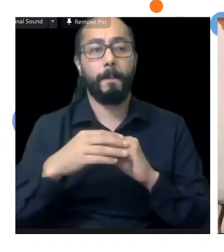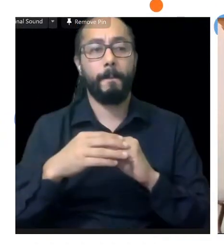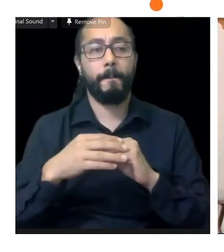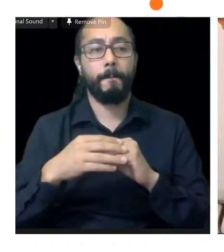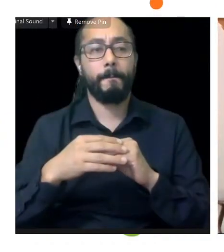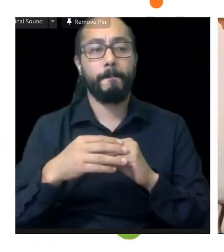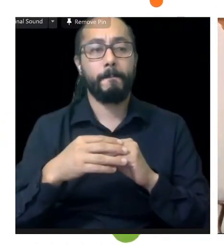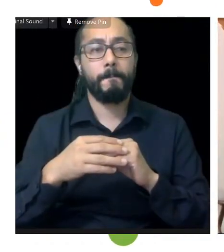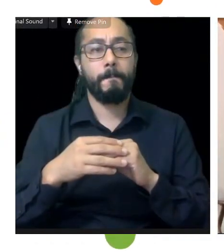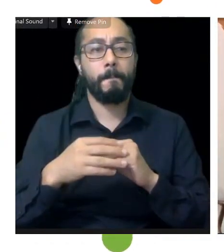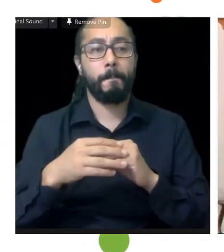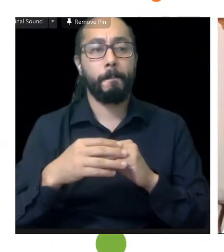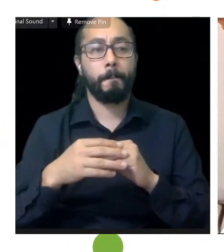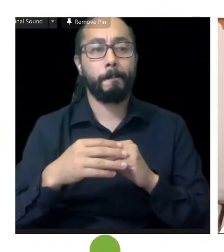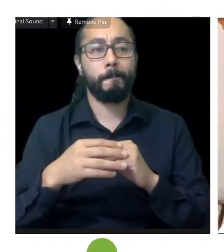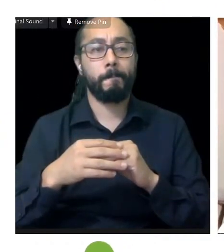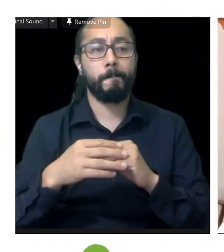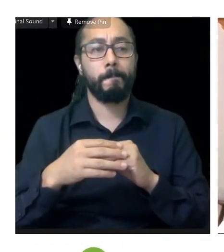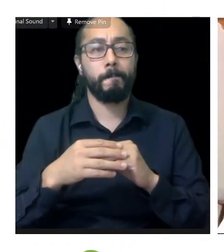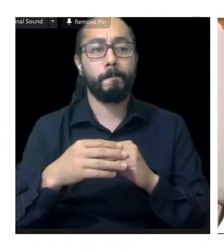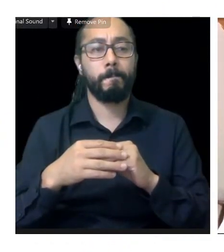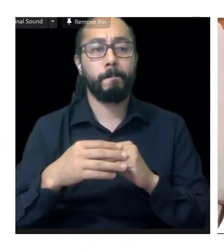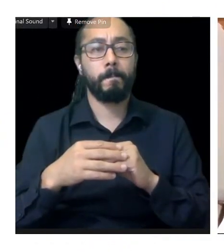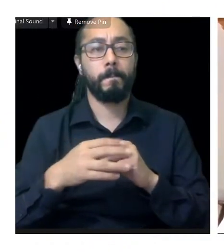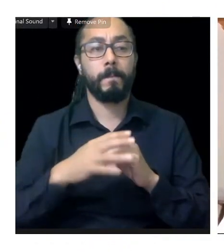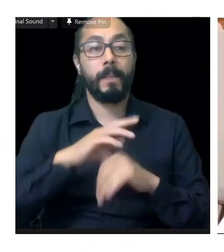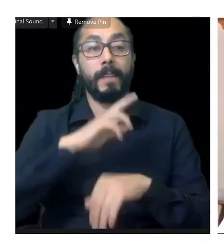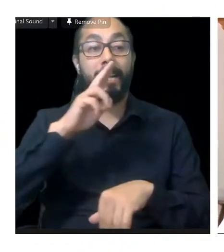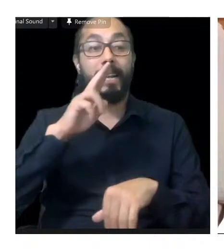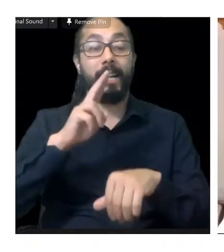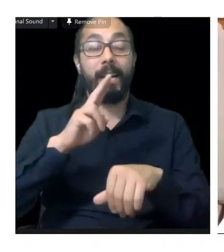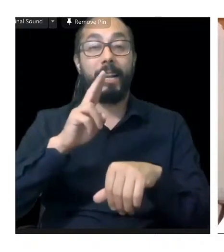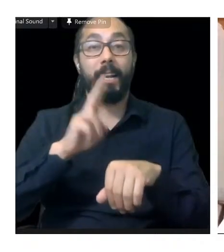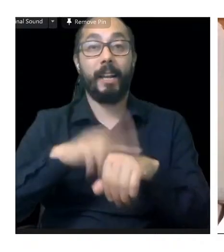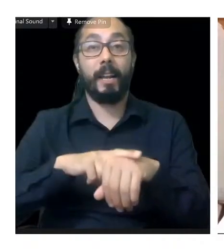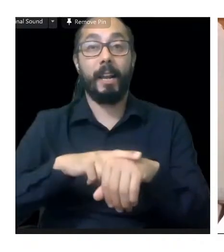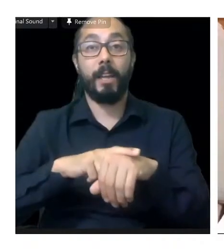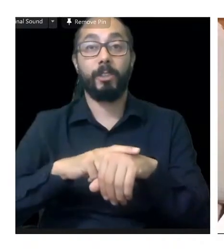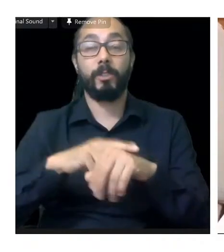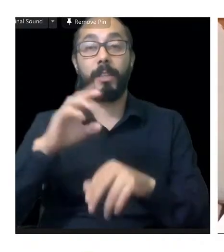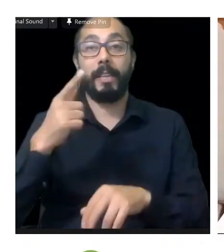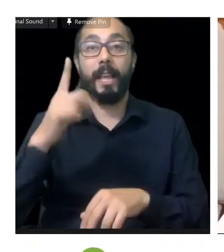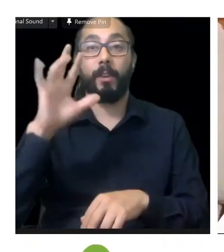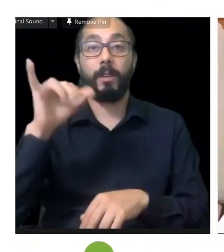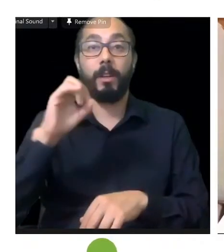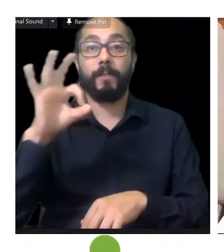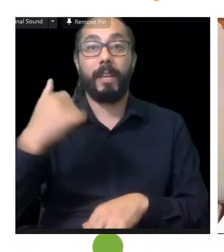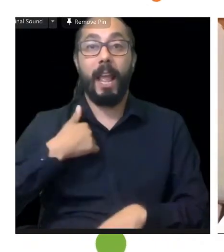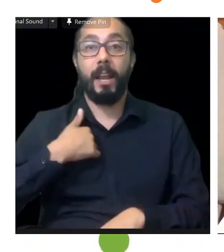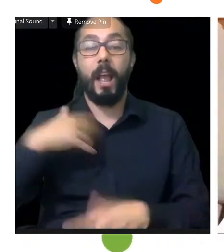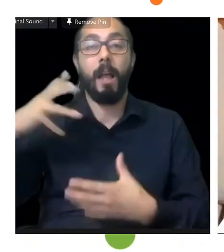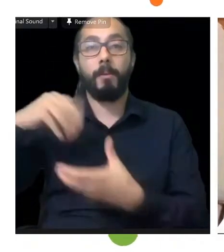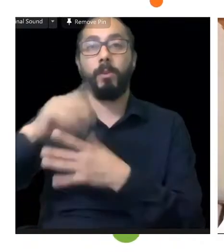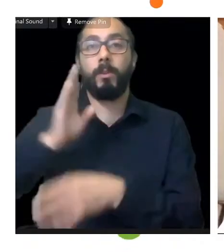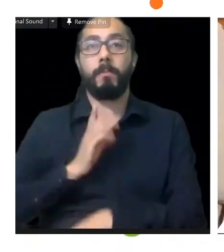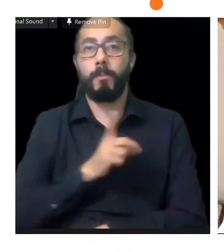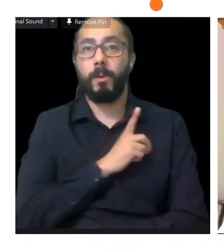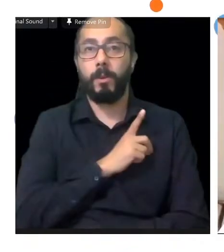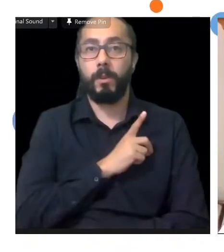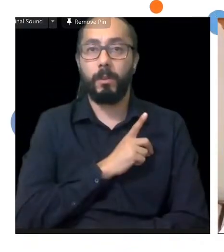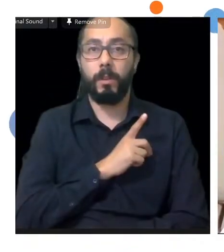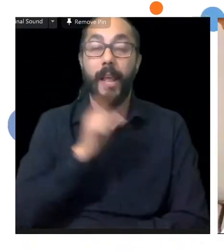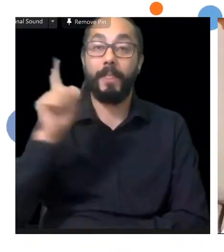we've heard, the National Gallery of Canada, I sit on the foundation board, and the gallery under Sasha Suda's leadership asked if